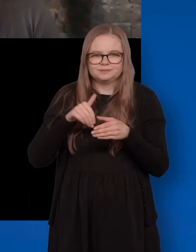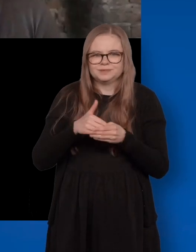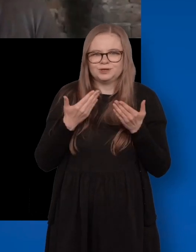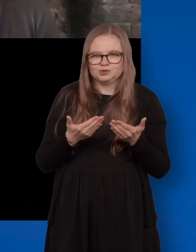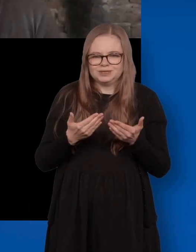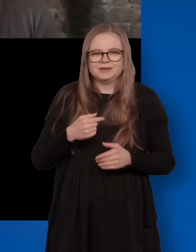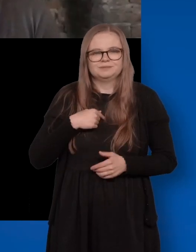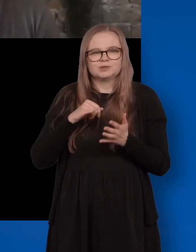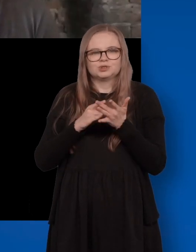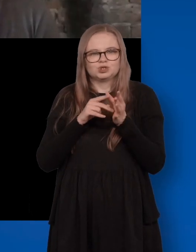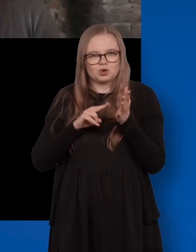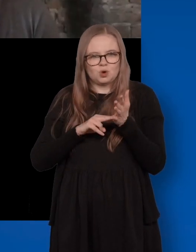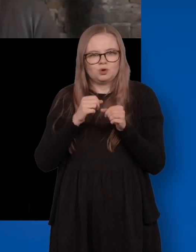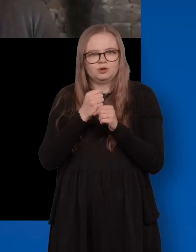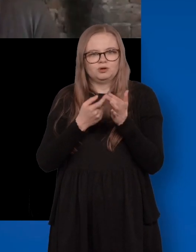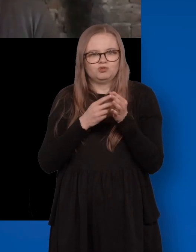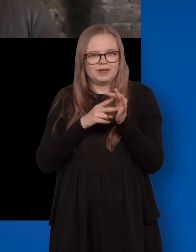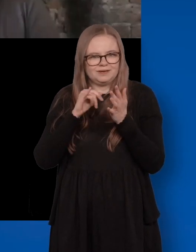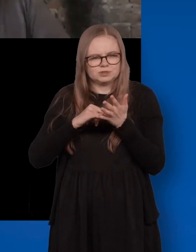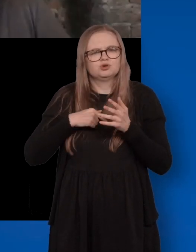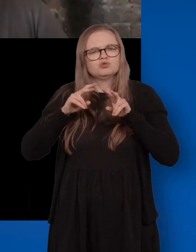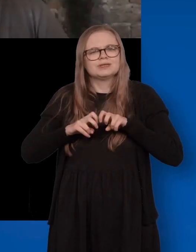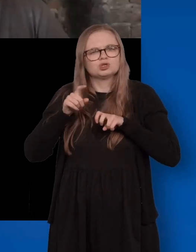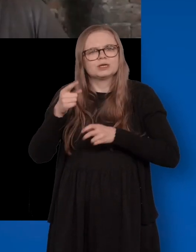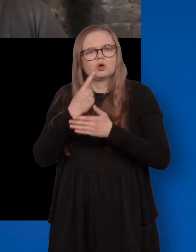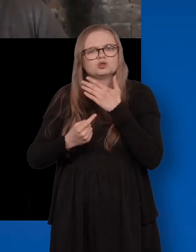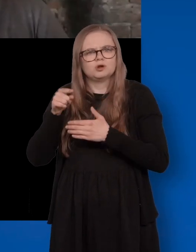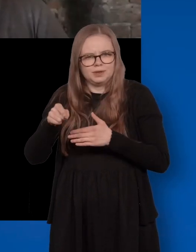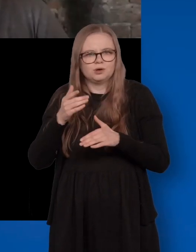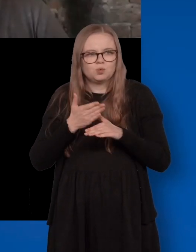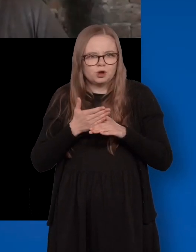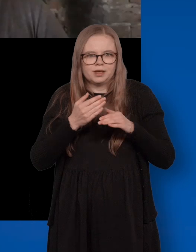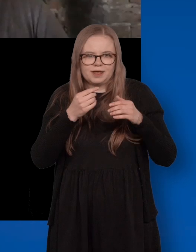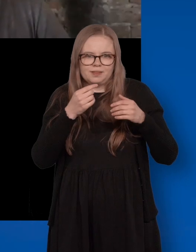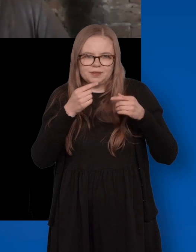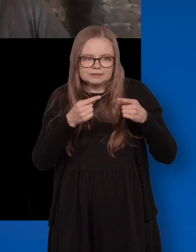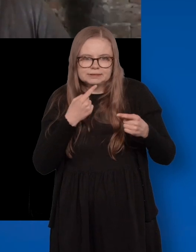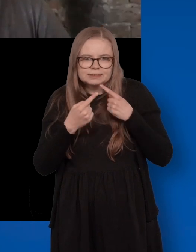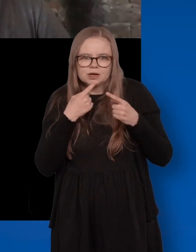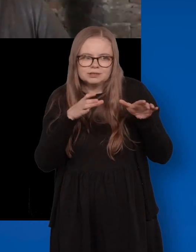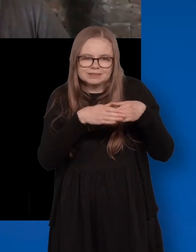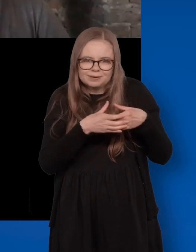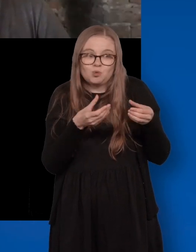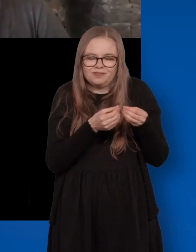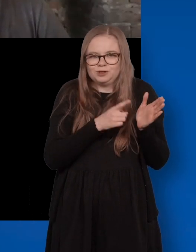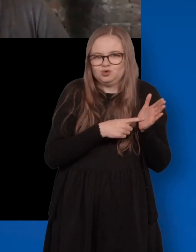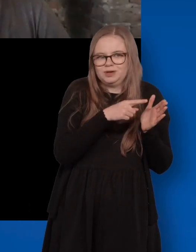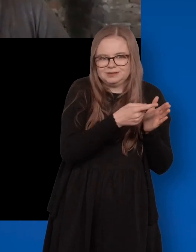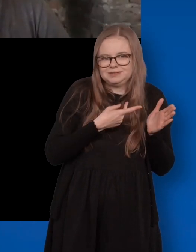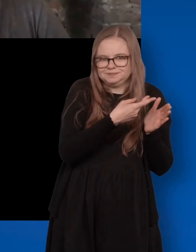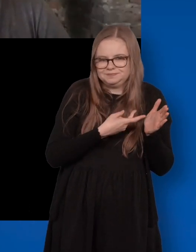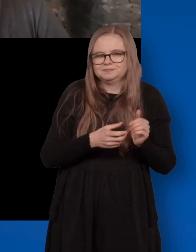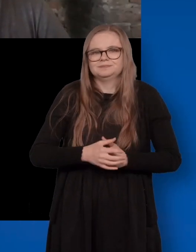So I'm Sean Greaves. I'm a researcher at Autonomy. So I work in the data team with Lukas. More specifically, I